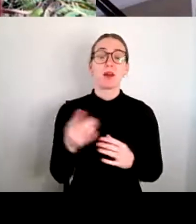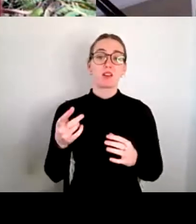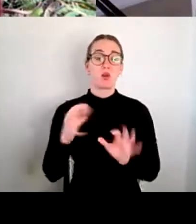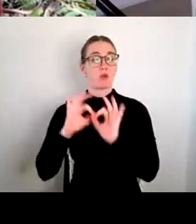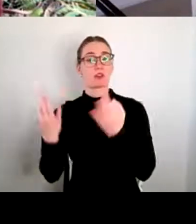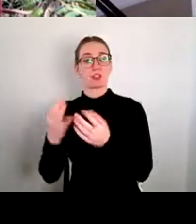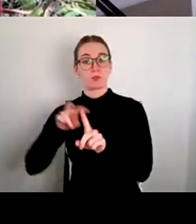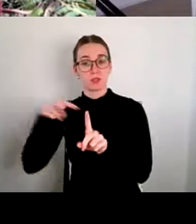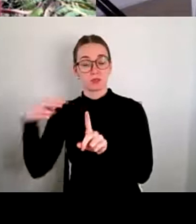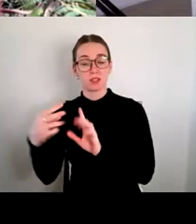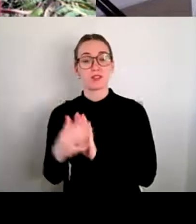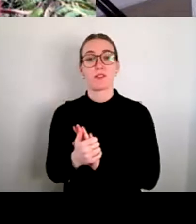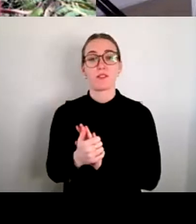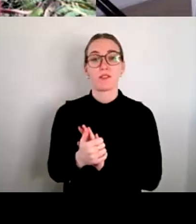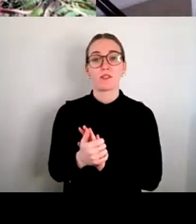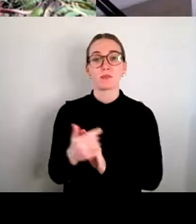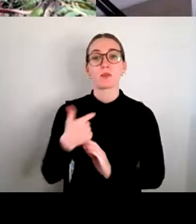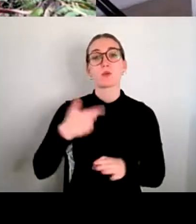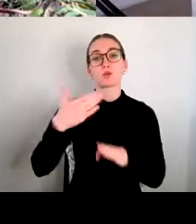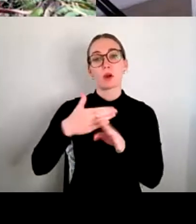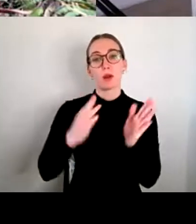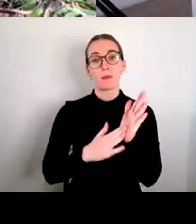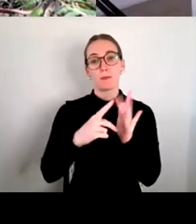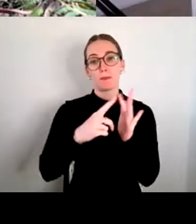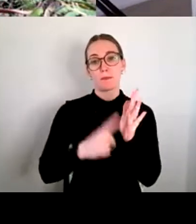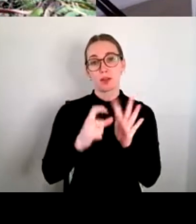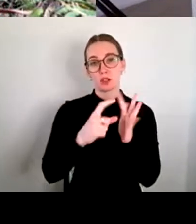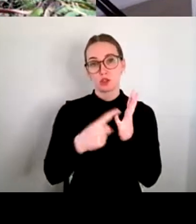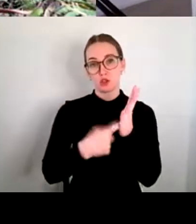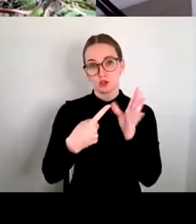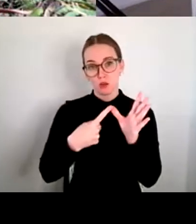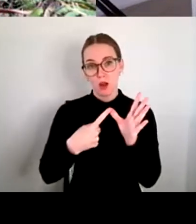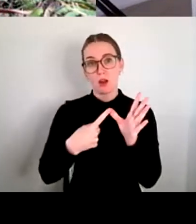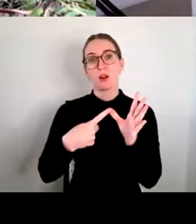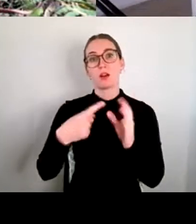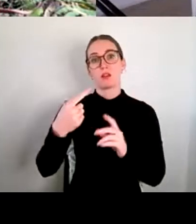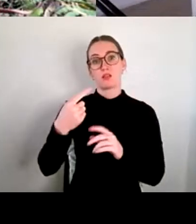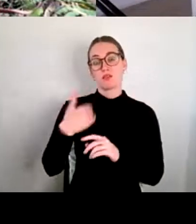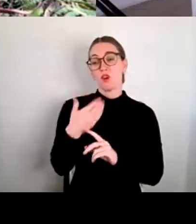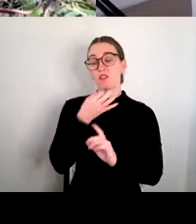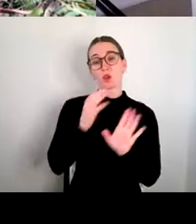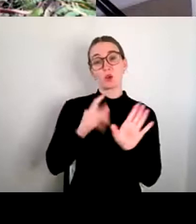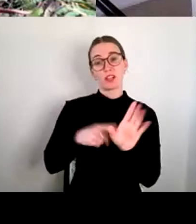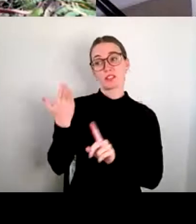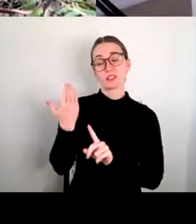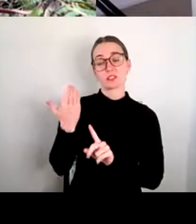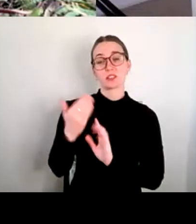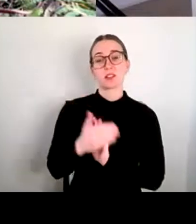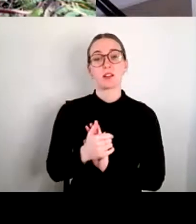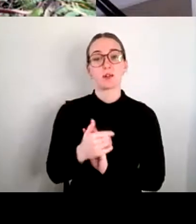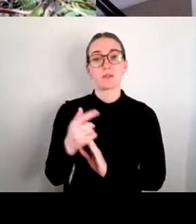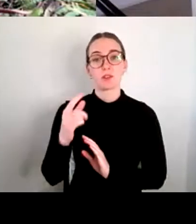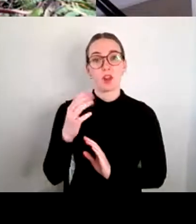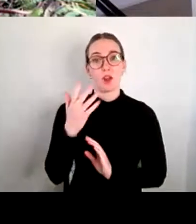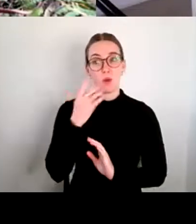was working in Mildura on Latchi Nyeri Nyeri country for a couple of years until recently. And one of the first things I did when I got